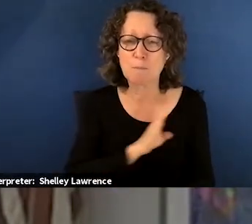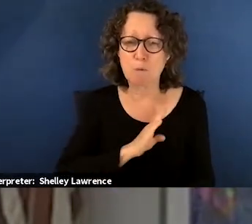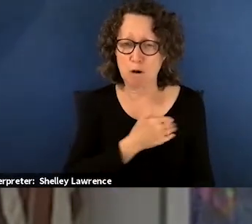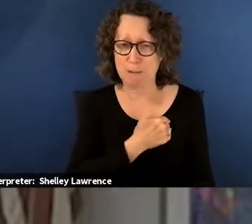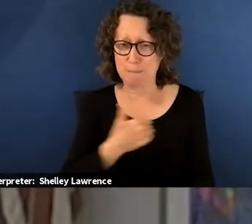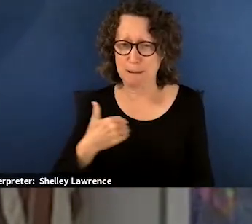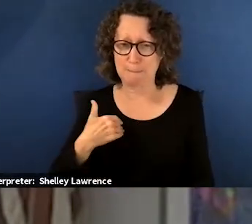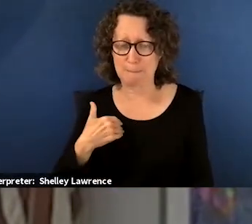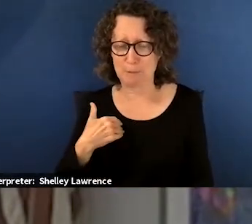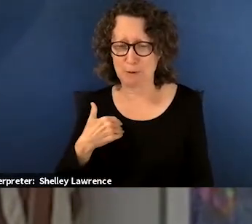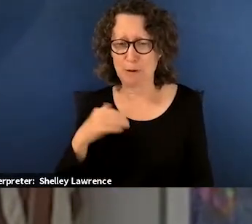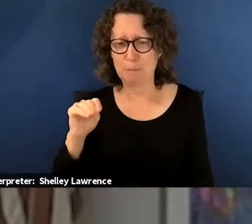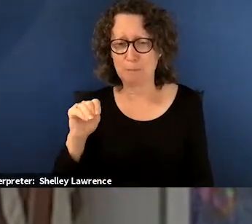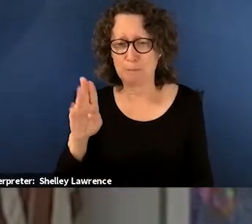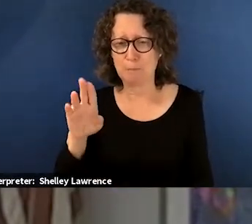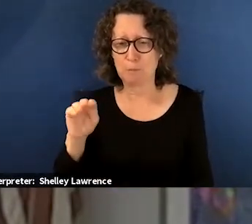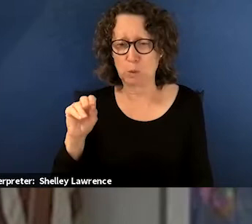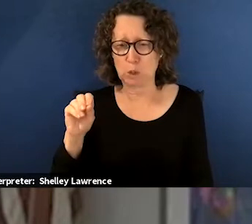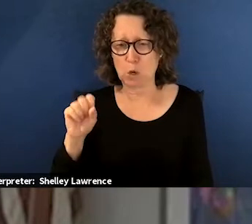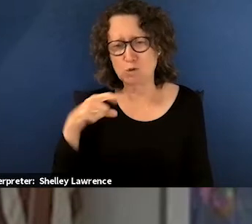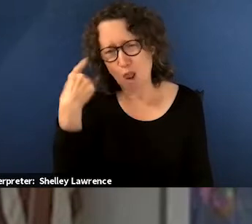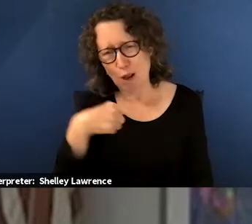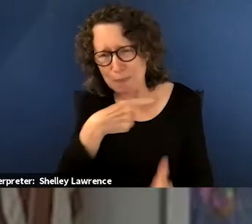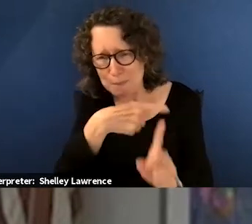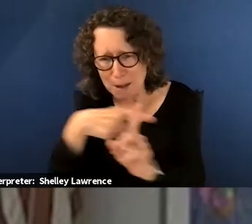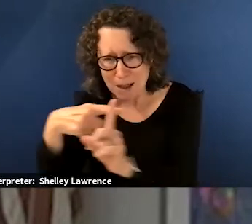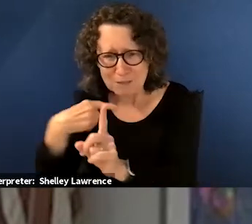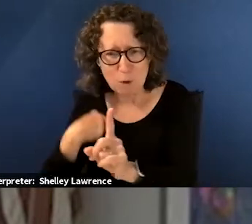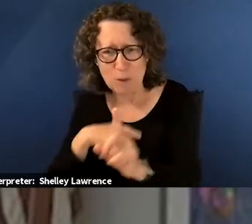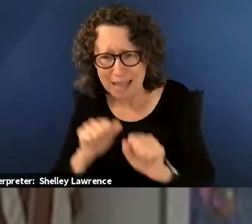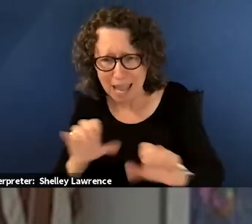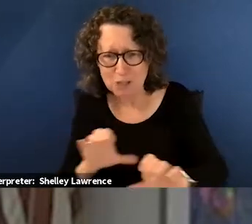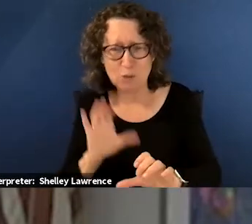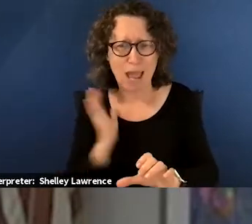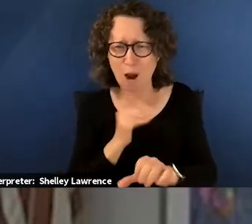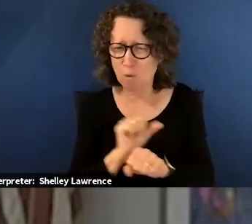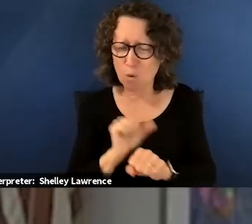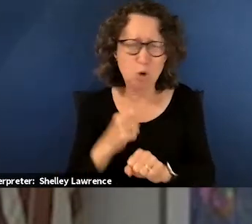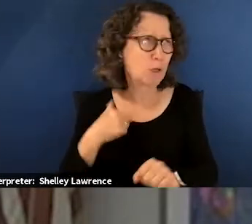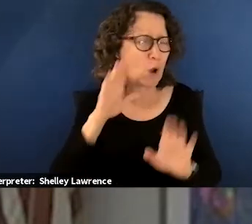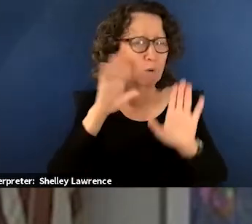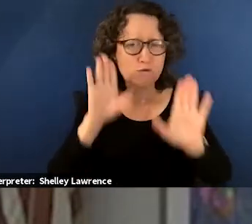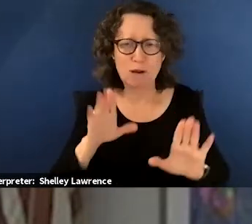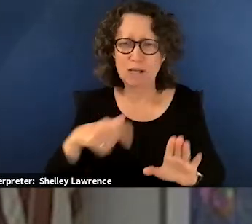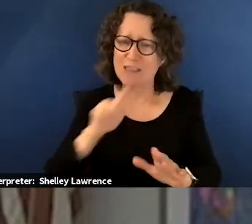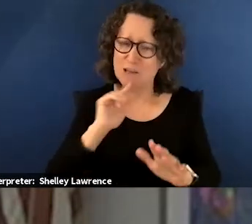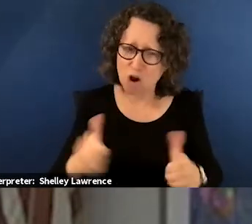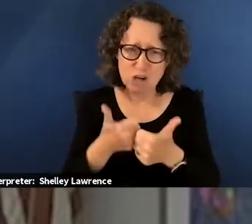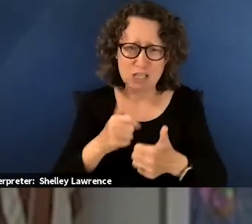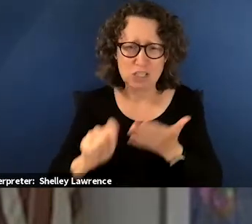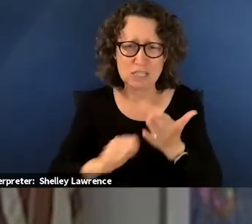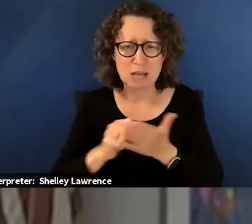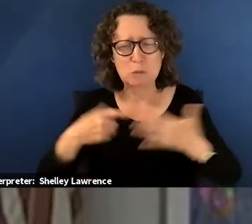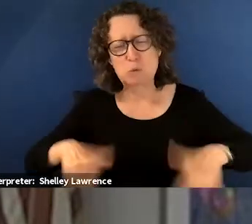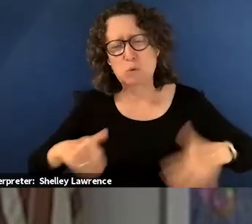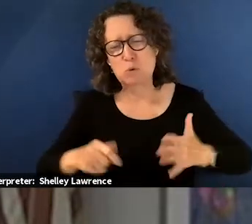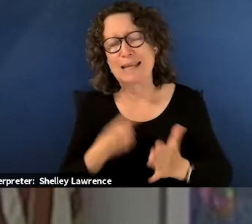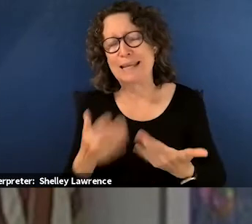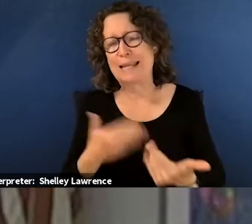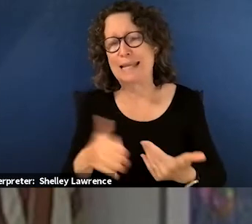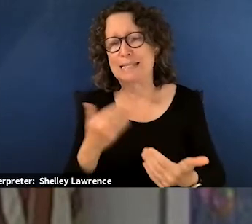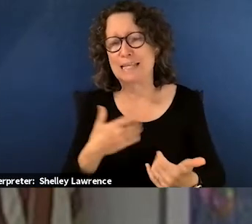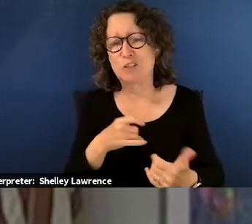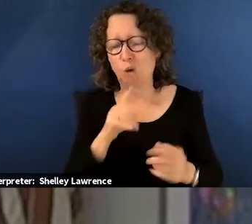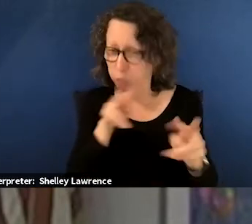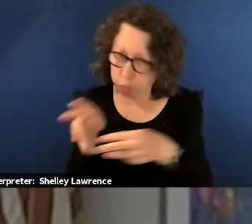member Munoz. Like, look at the positive, what we can do, the work that we're doing. We know these are challenging times, and sometimes it's so easy to look at